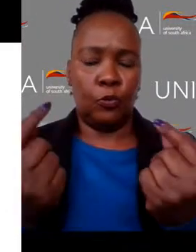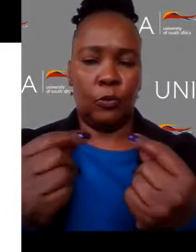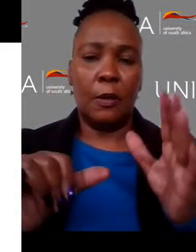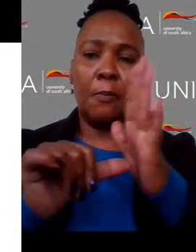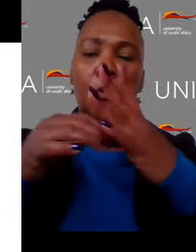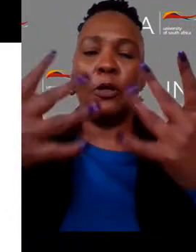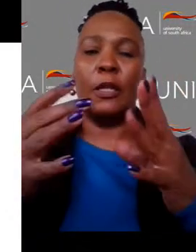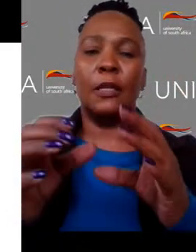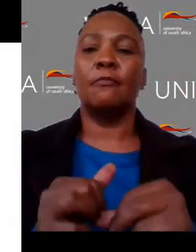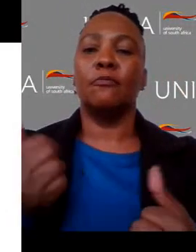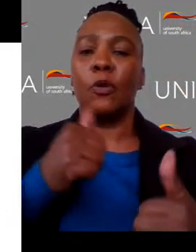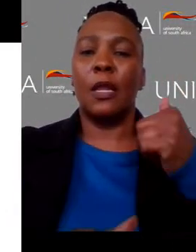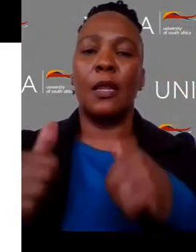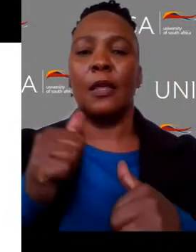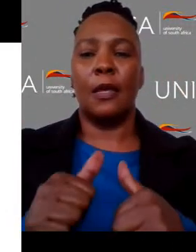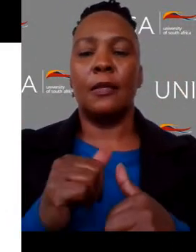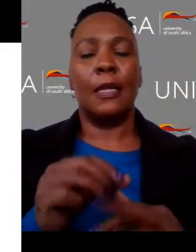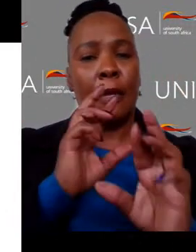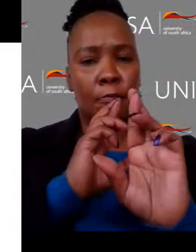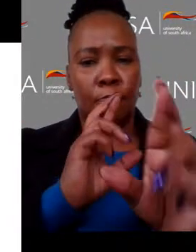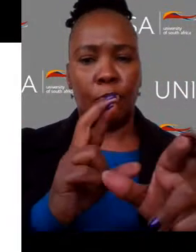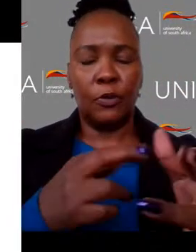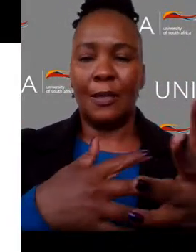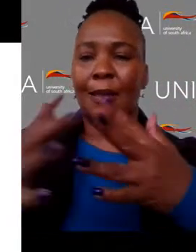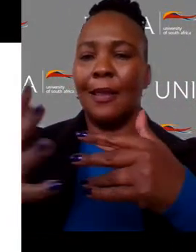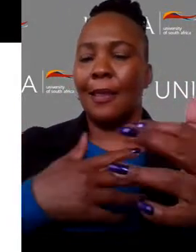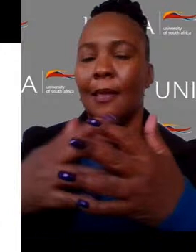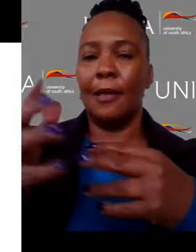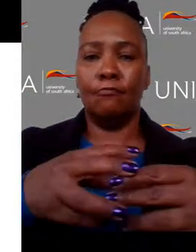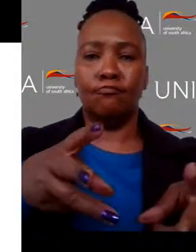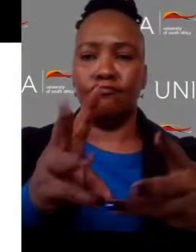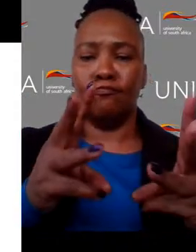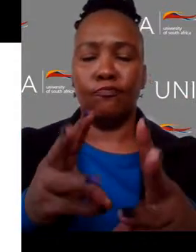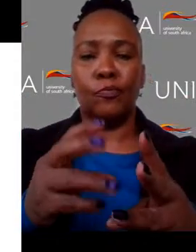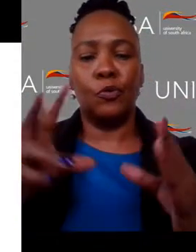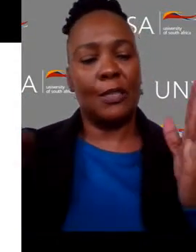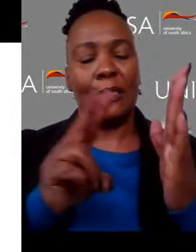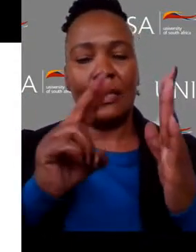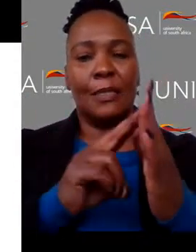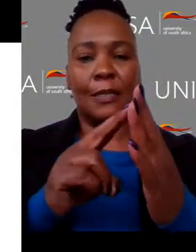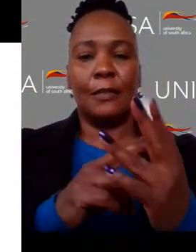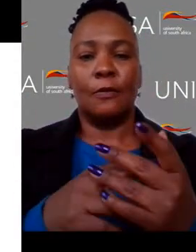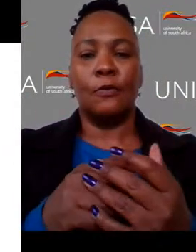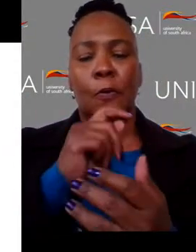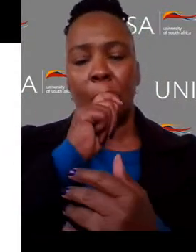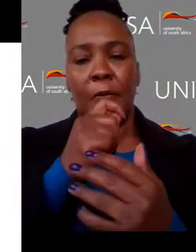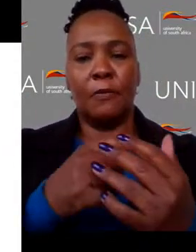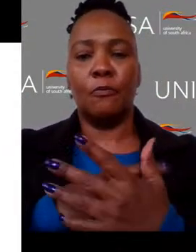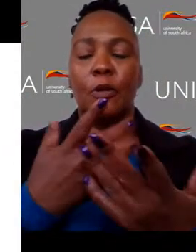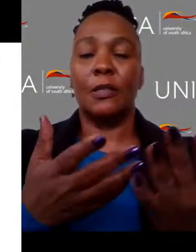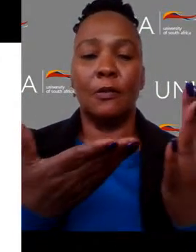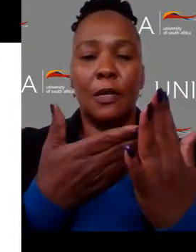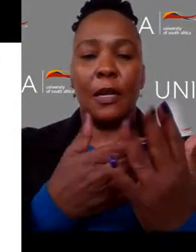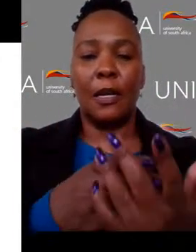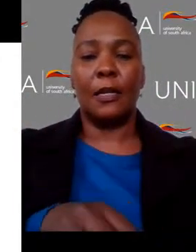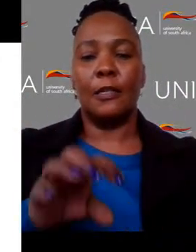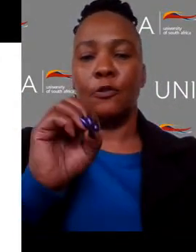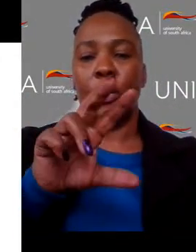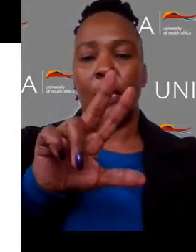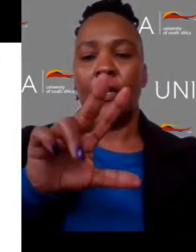You can anonymously report any instance you come across to the whistleblowing hotline on